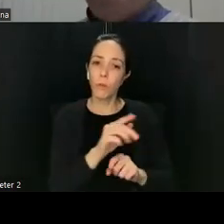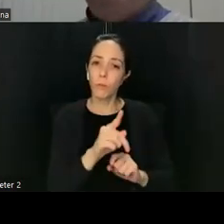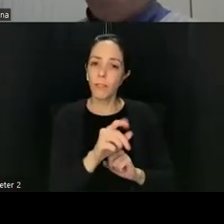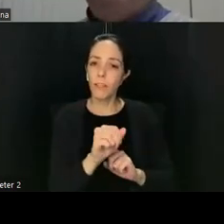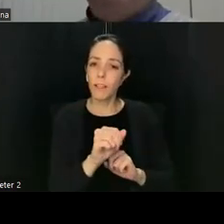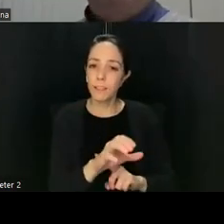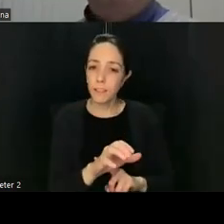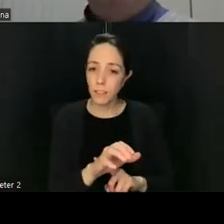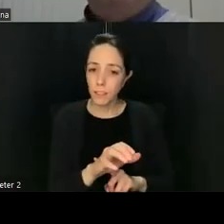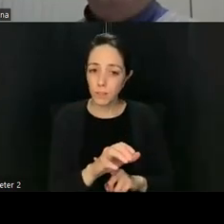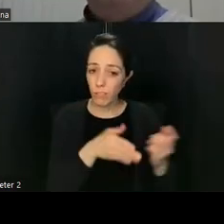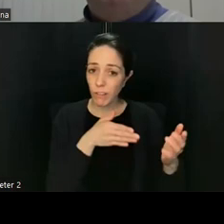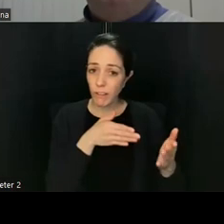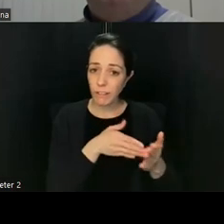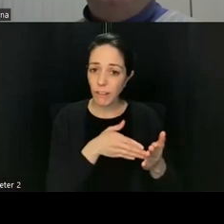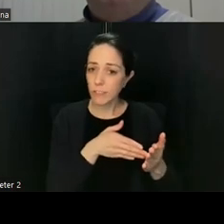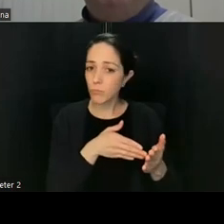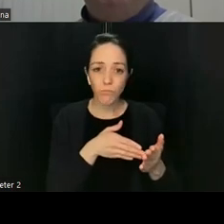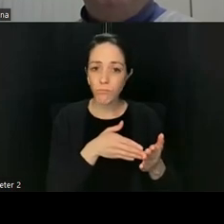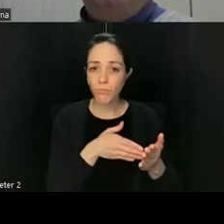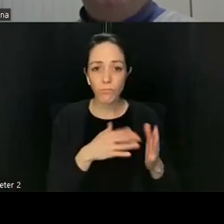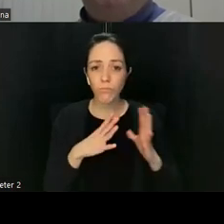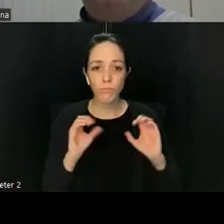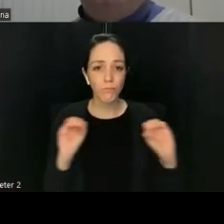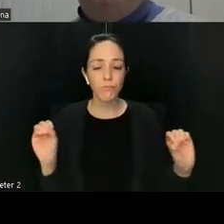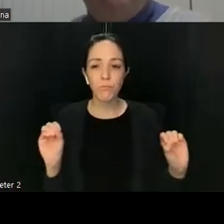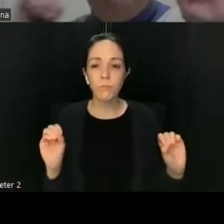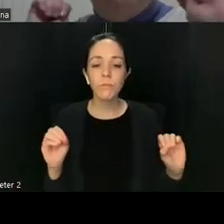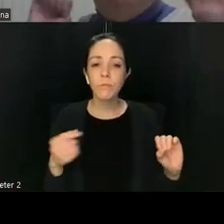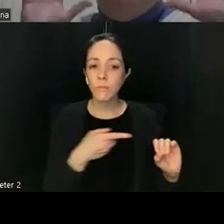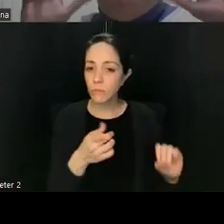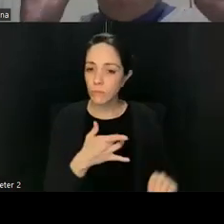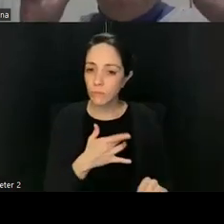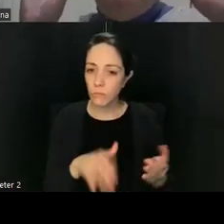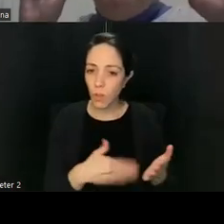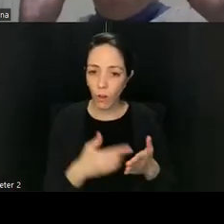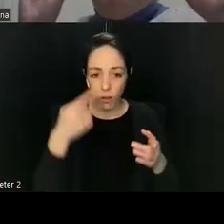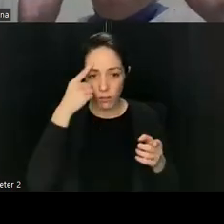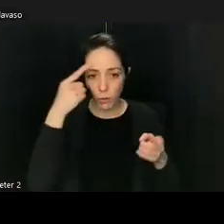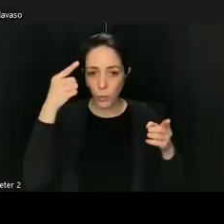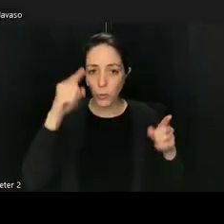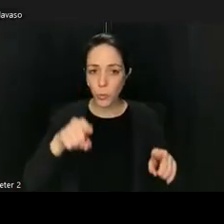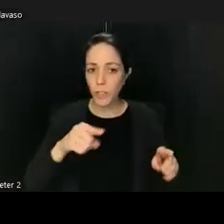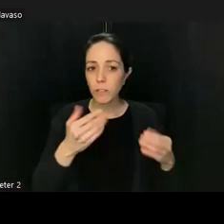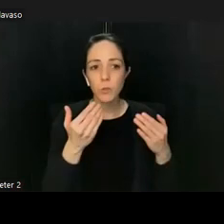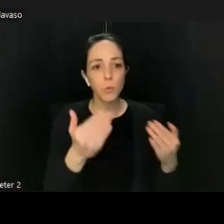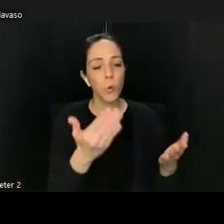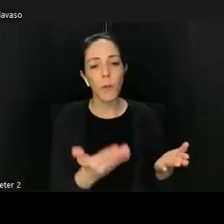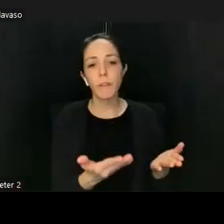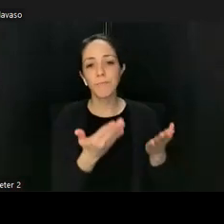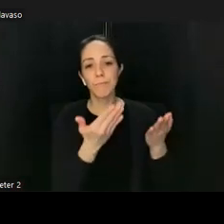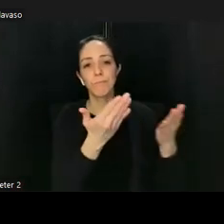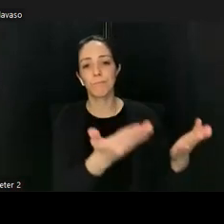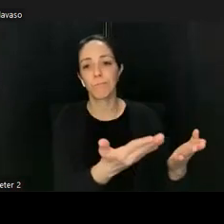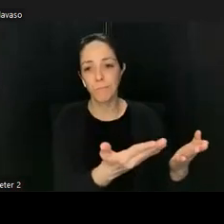Okay, I see no's here. Is there general agreement around referring the draft areas of agreement to the